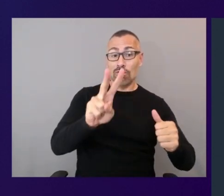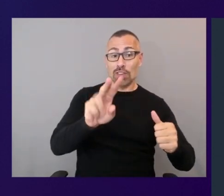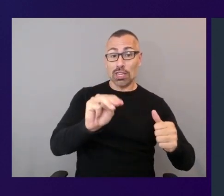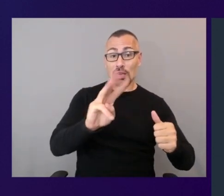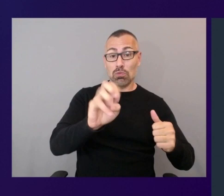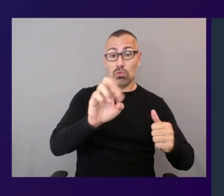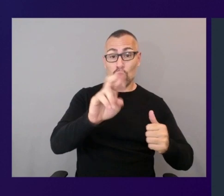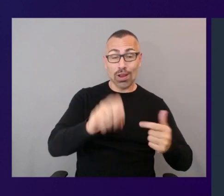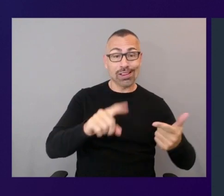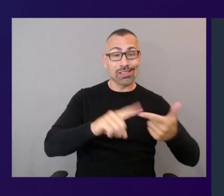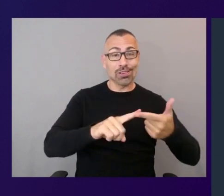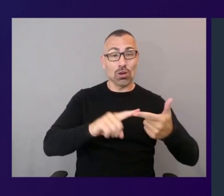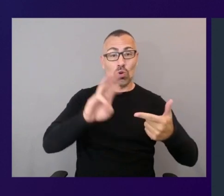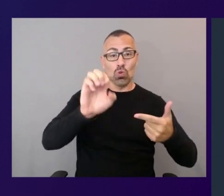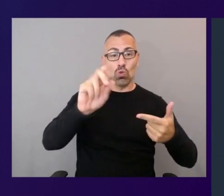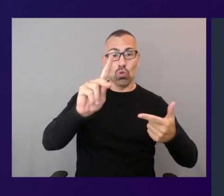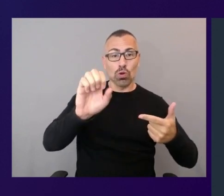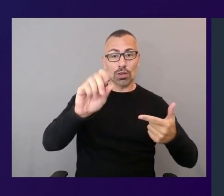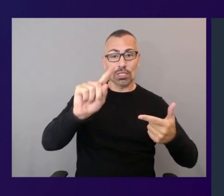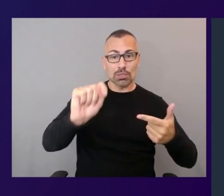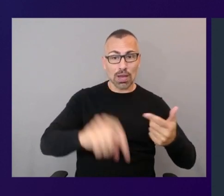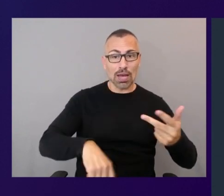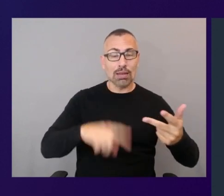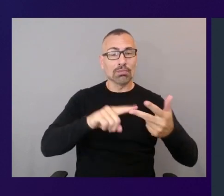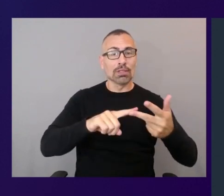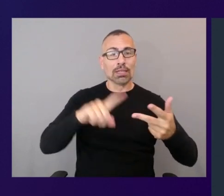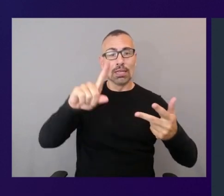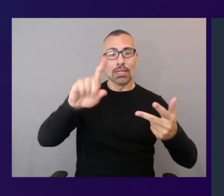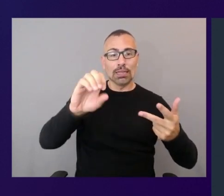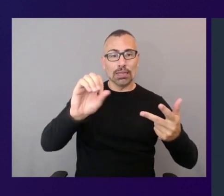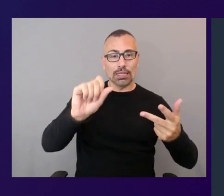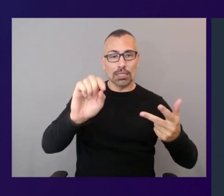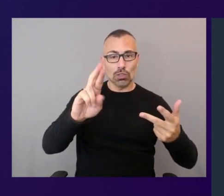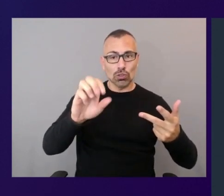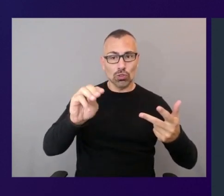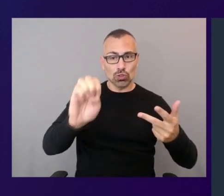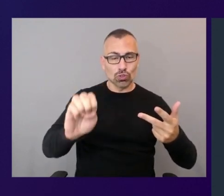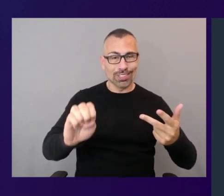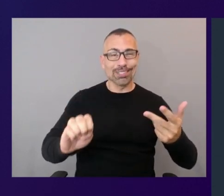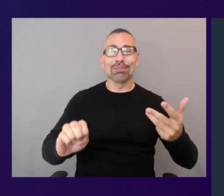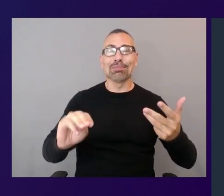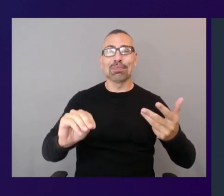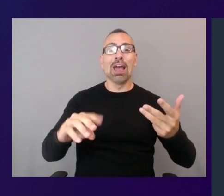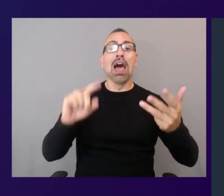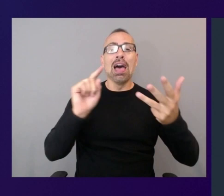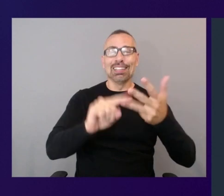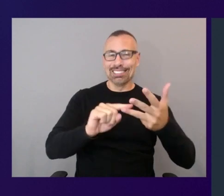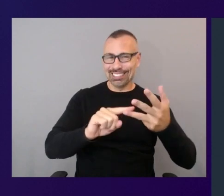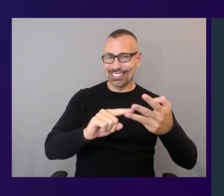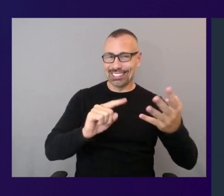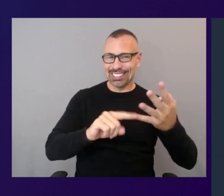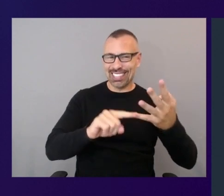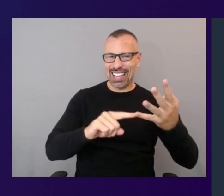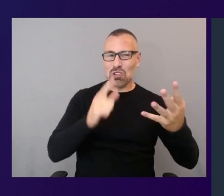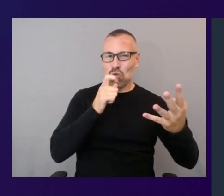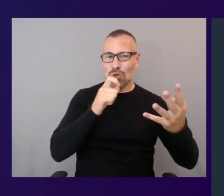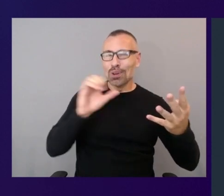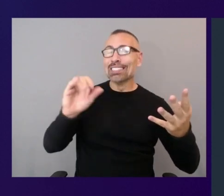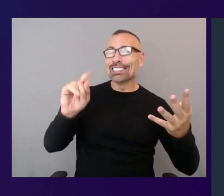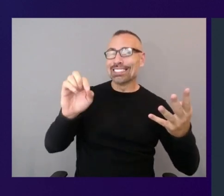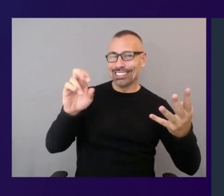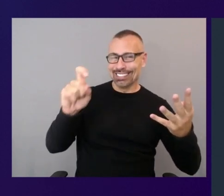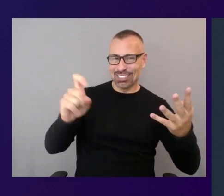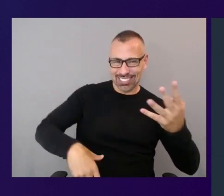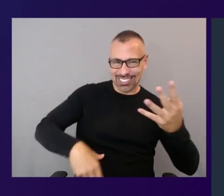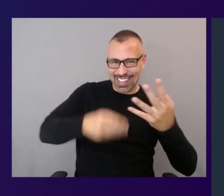very excited about our collaborations with LeoStream. And today, again, we've brought Citrix to the table, and we're looking forward to creating